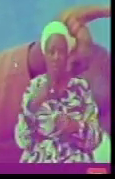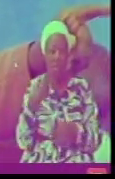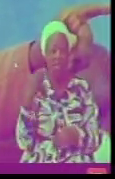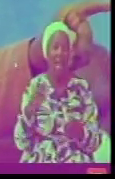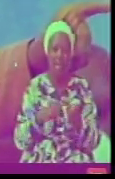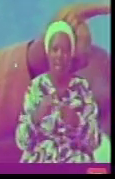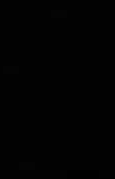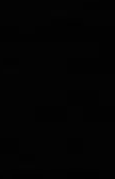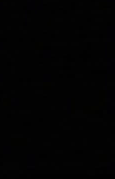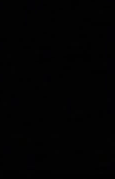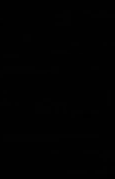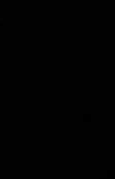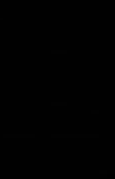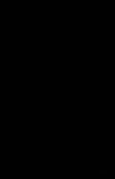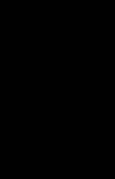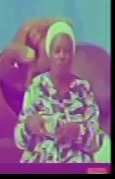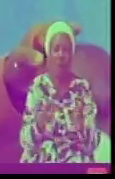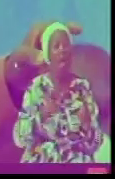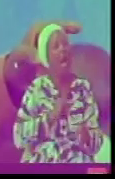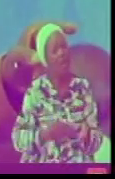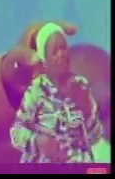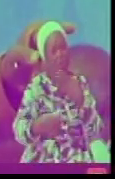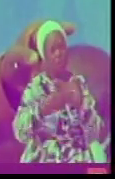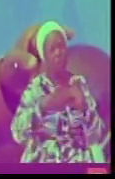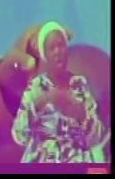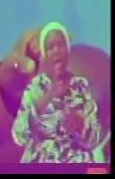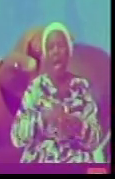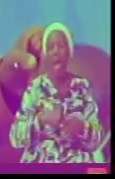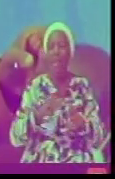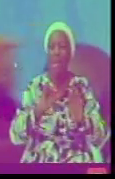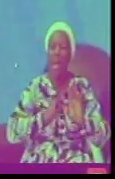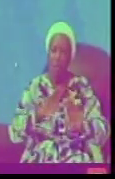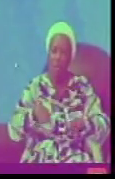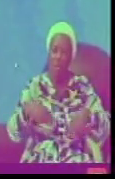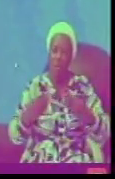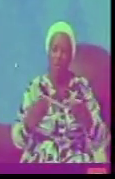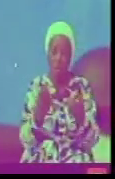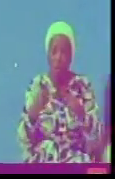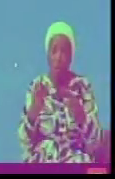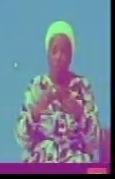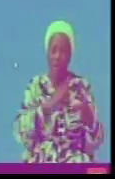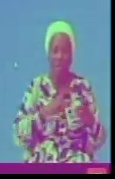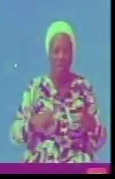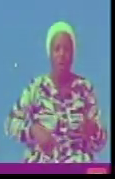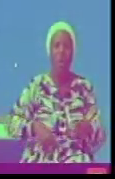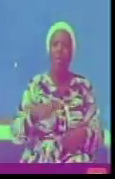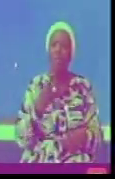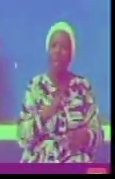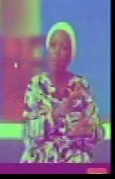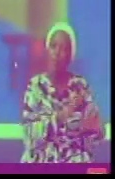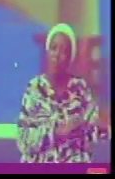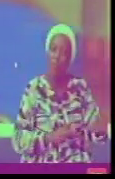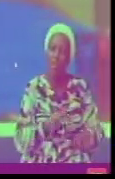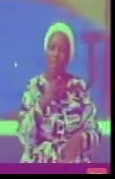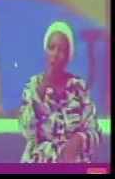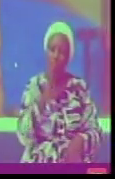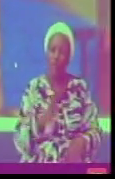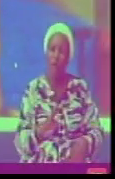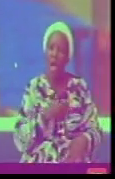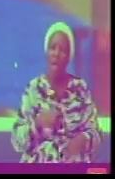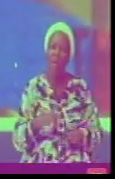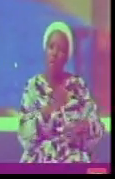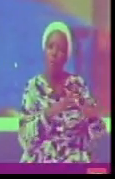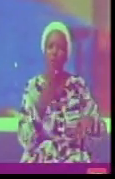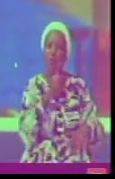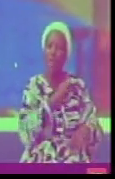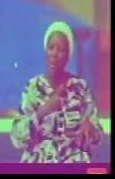have gone, I return and I come to the Lord. The mercy of God and the compassion of the Lord